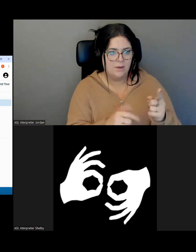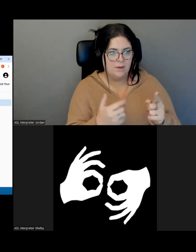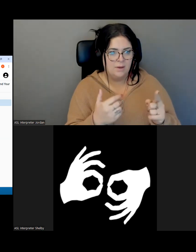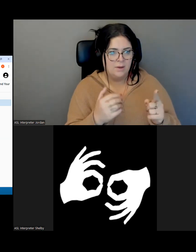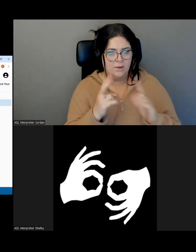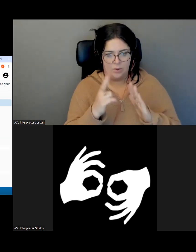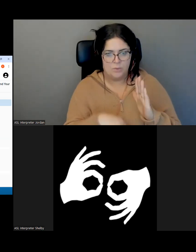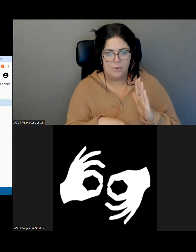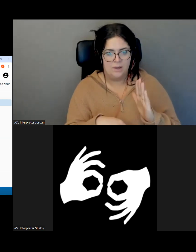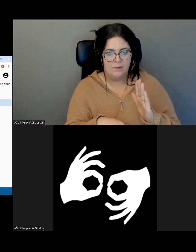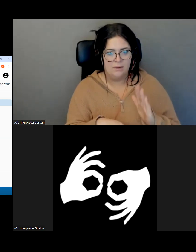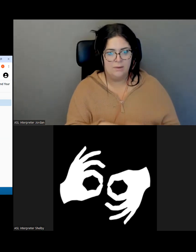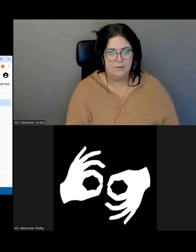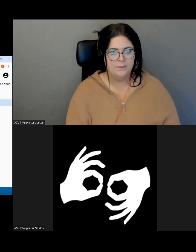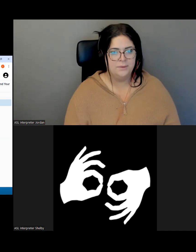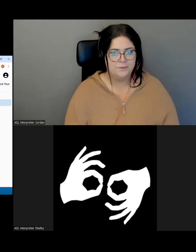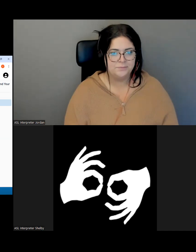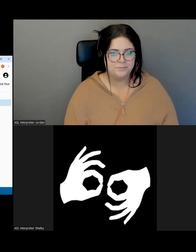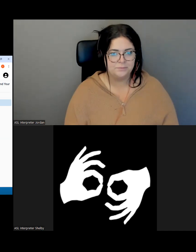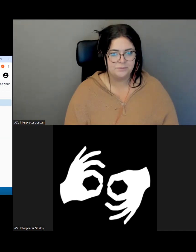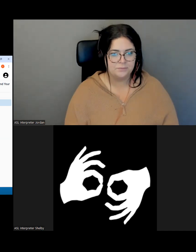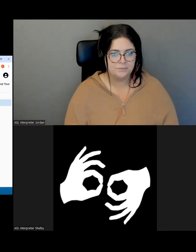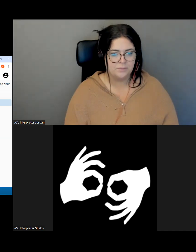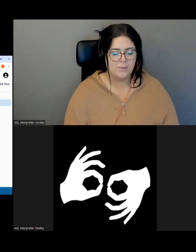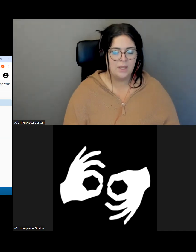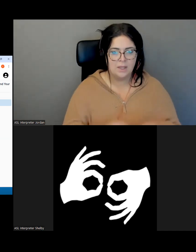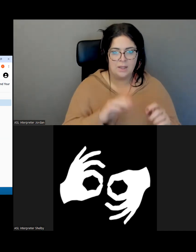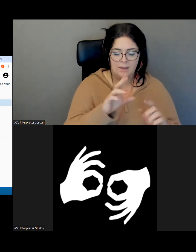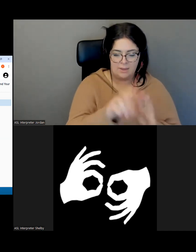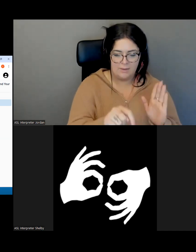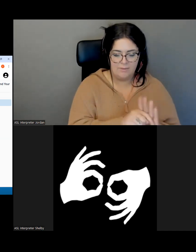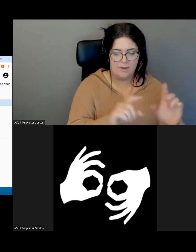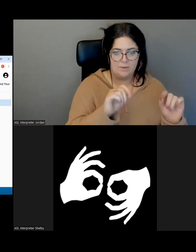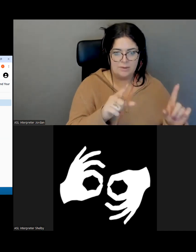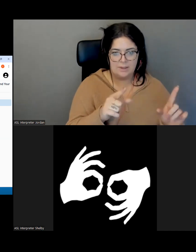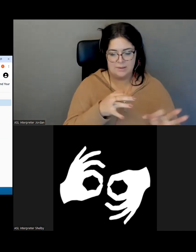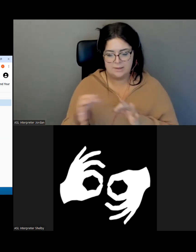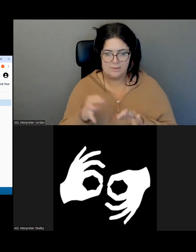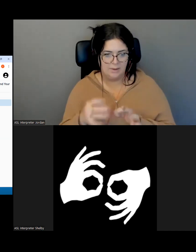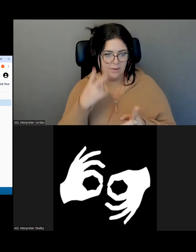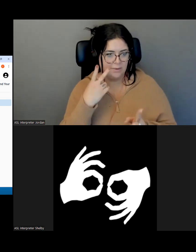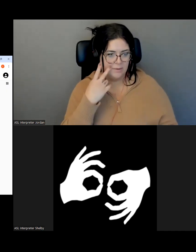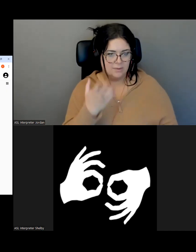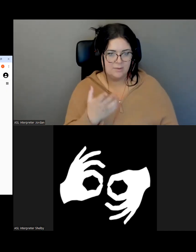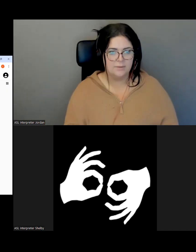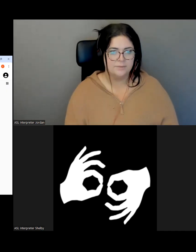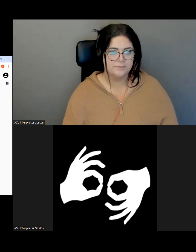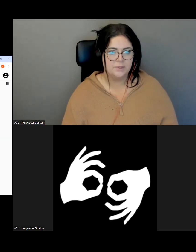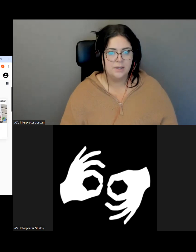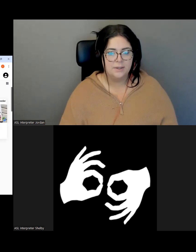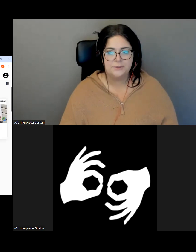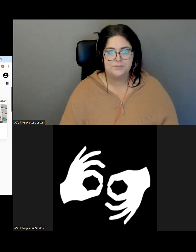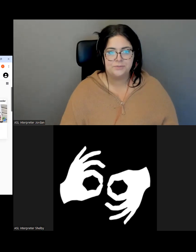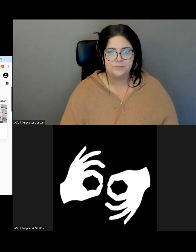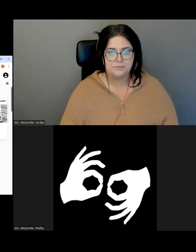a little transcript here as well of like the slides that they show, of what they talk about as well in it. So if I